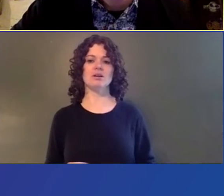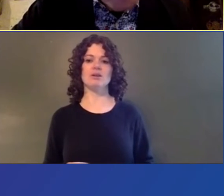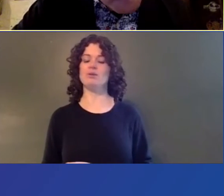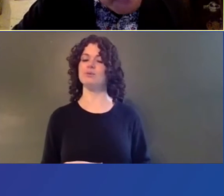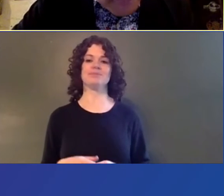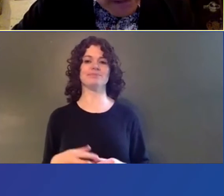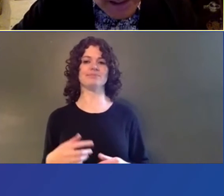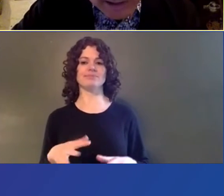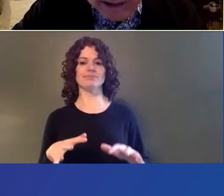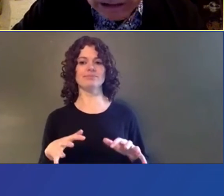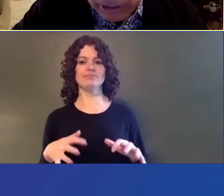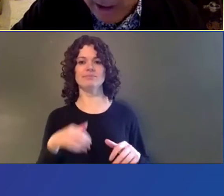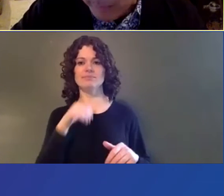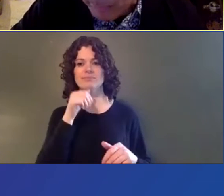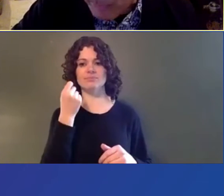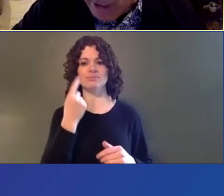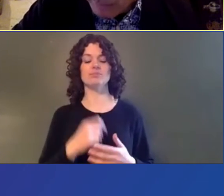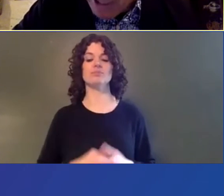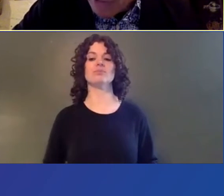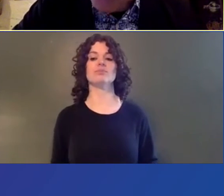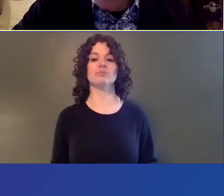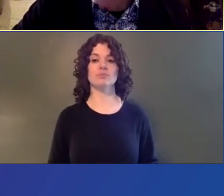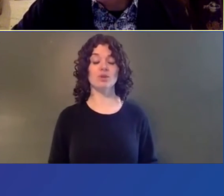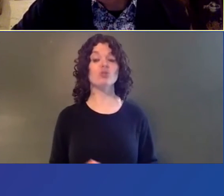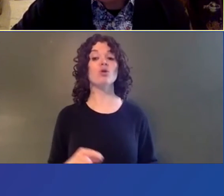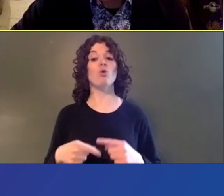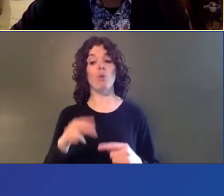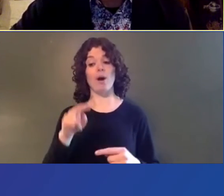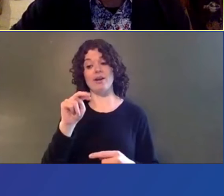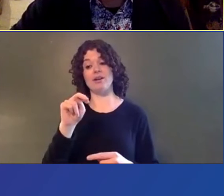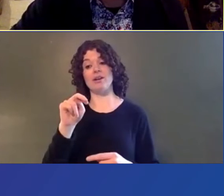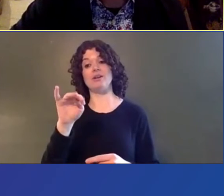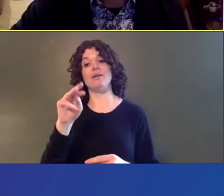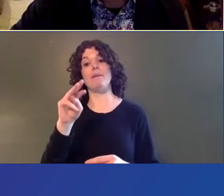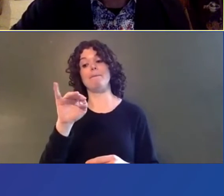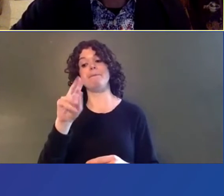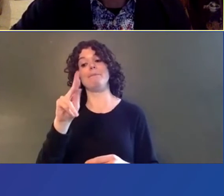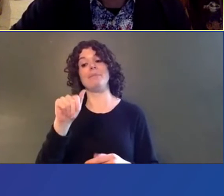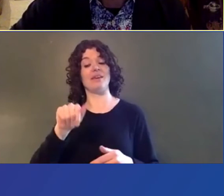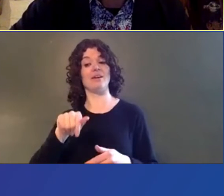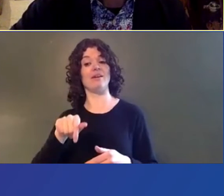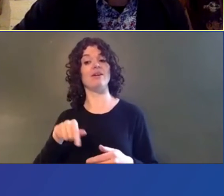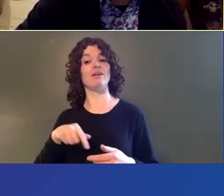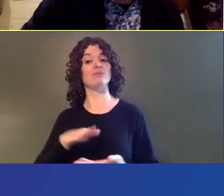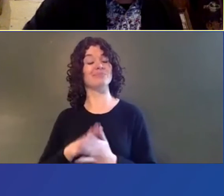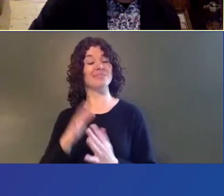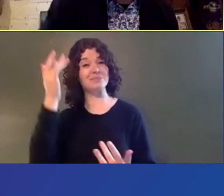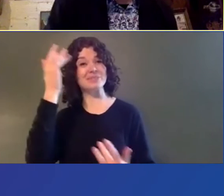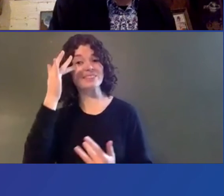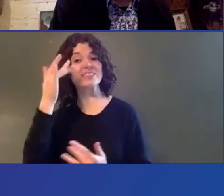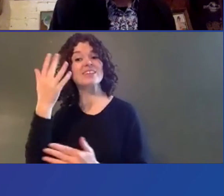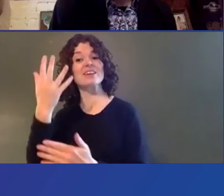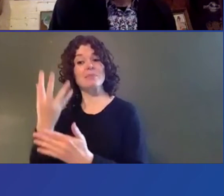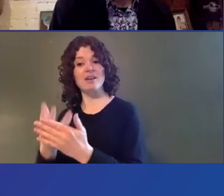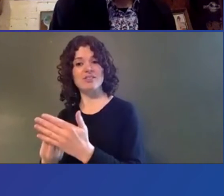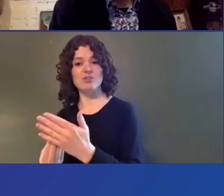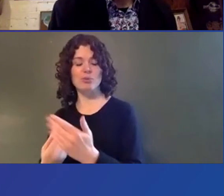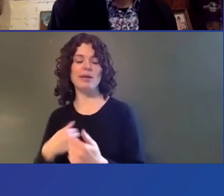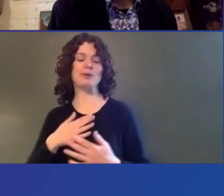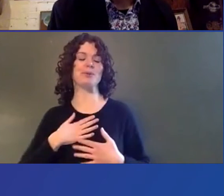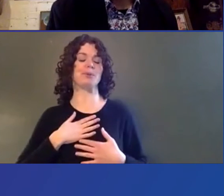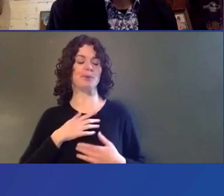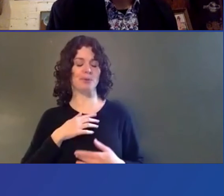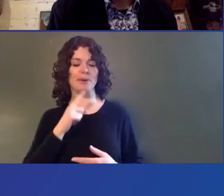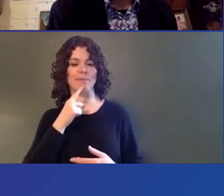when Mika got ill and passed away, and we miss her dearly. Mm-hmm. Yep.